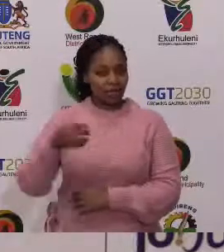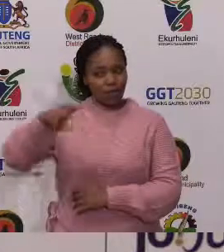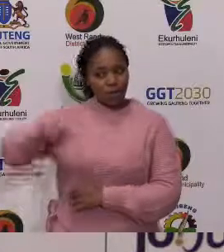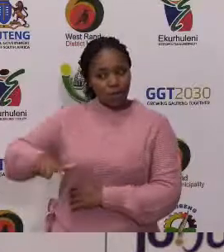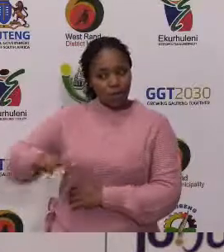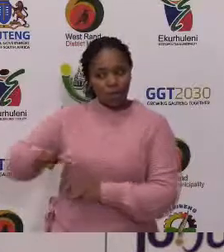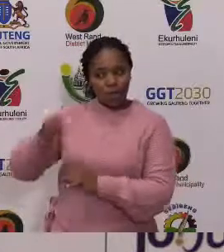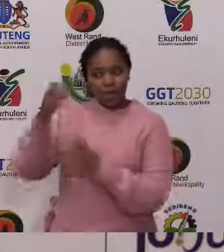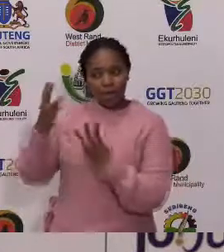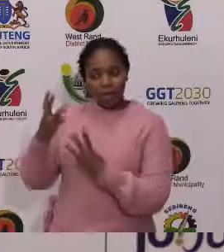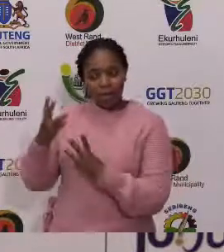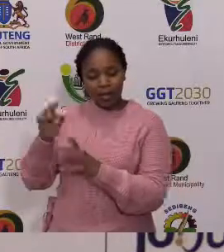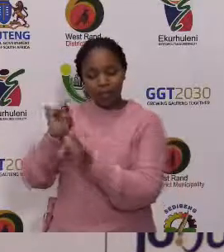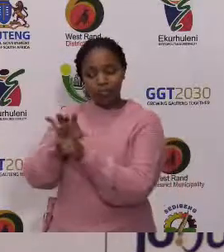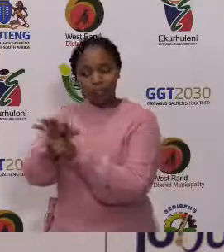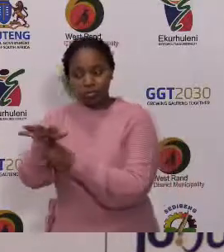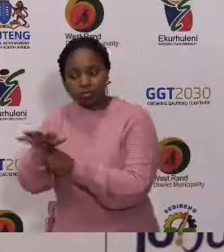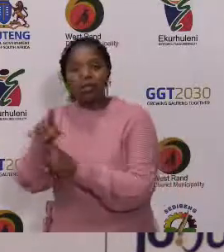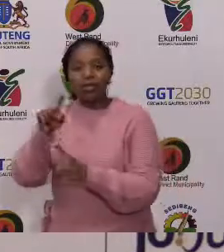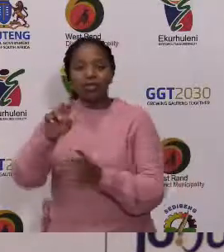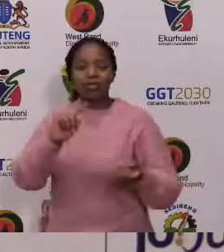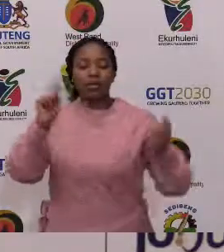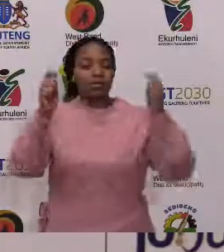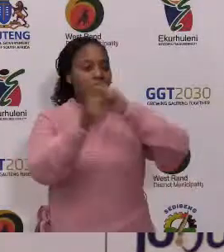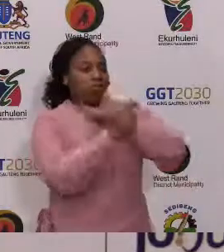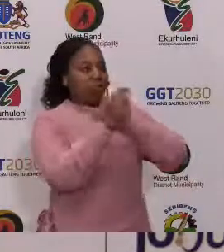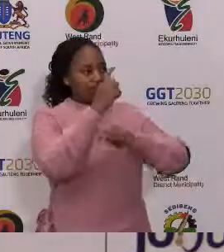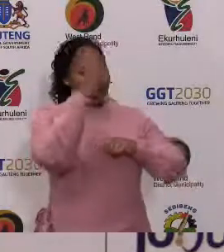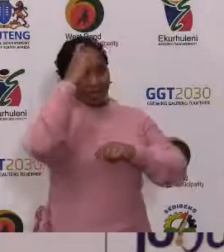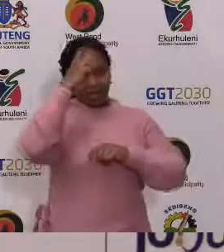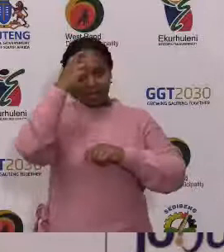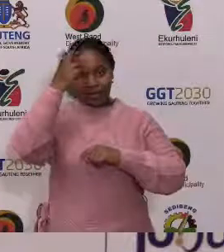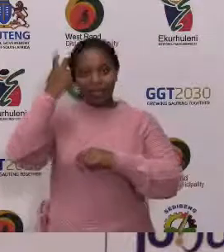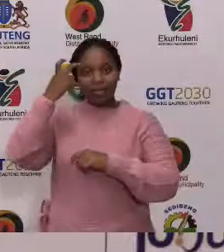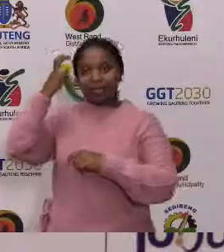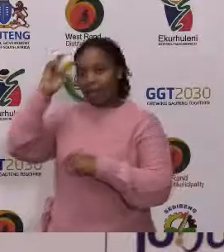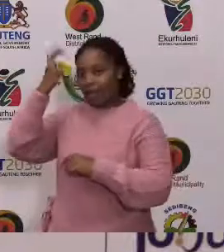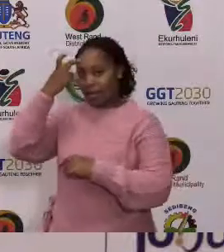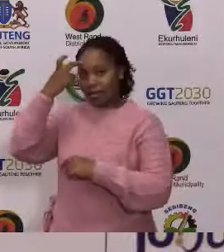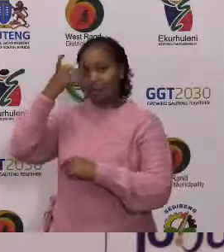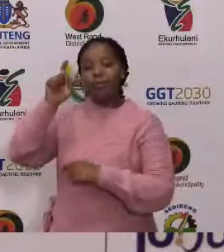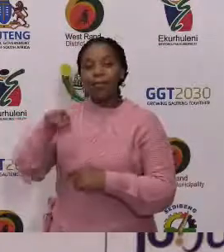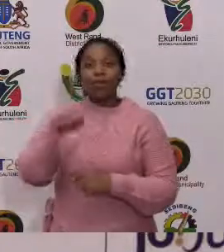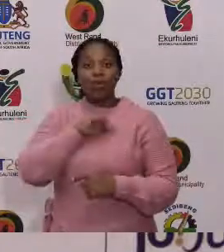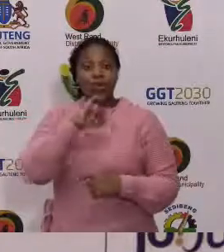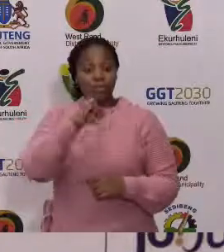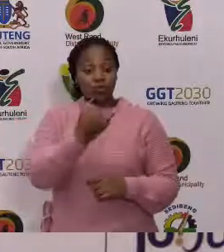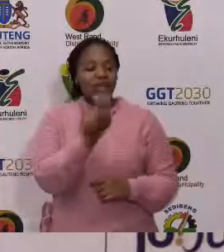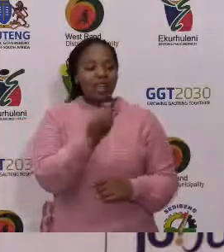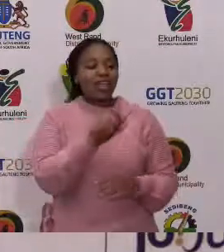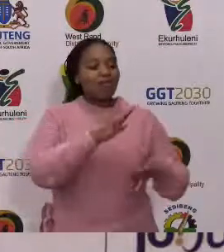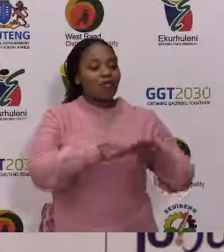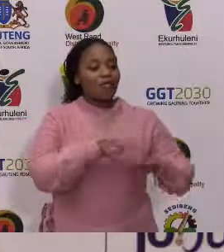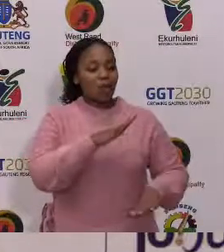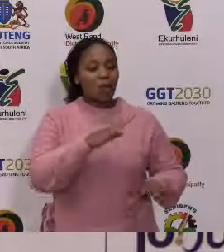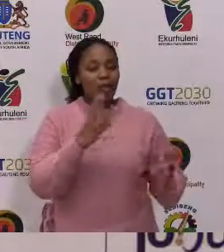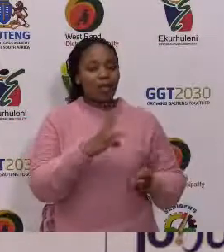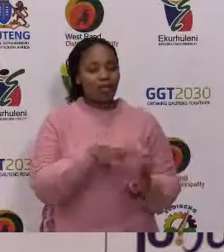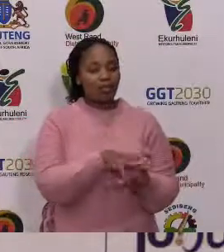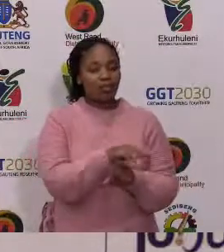other words, the logic is the other way around. Johannesburg has had more infections, which means,